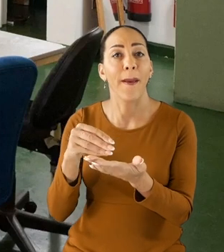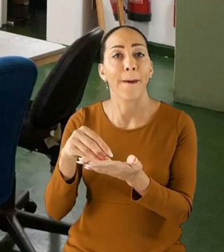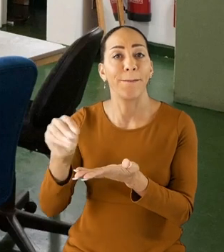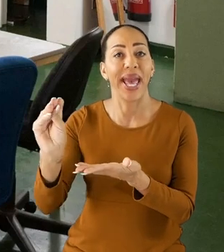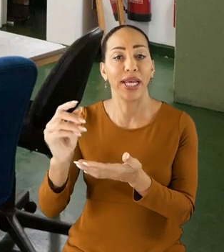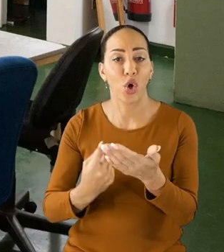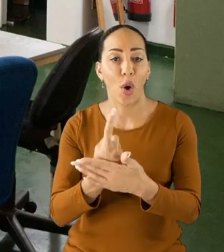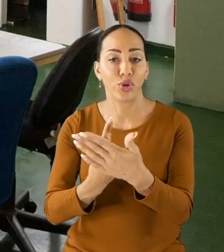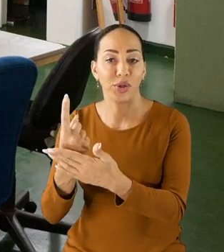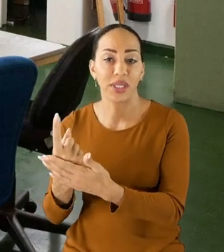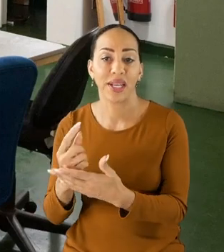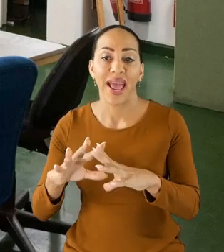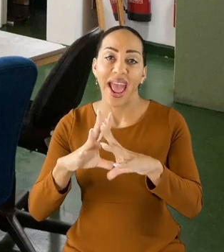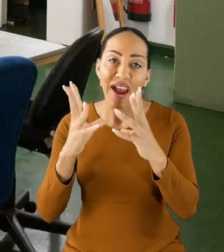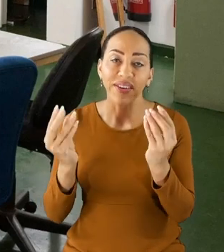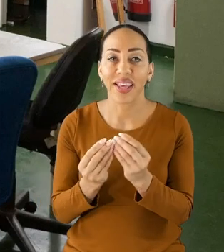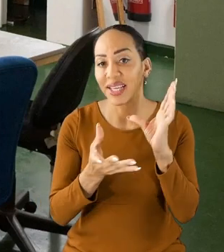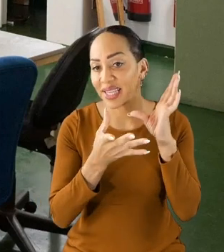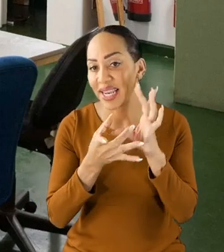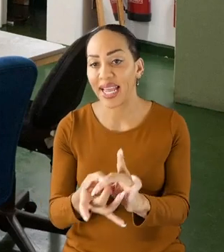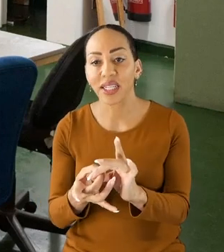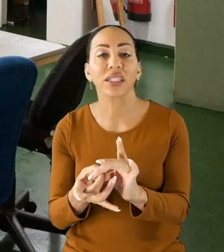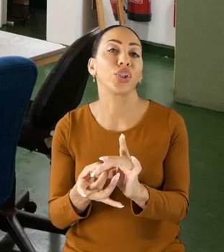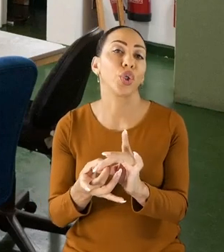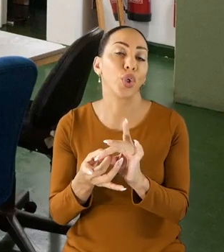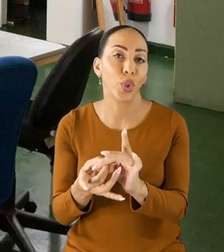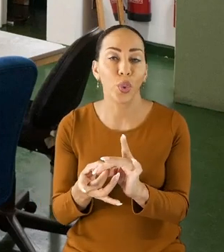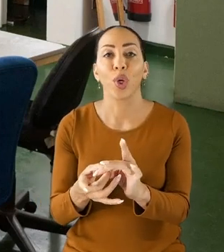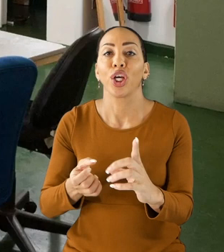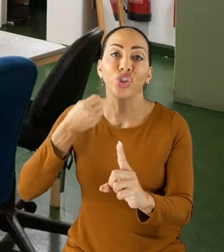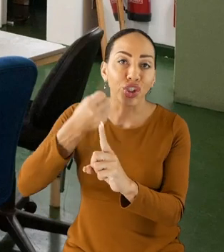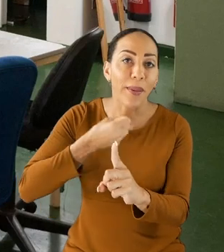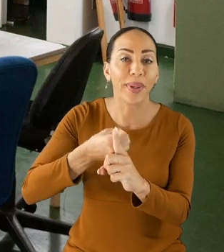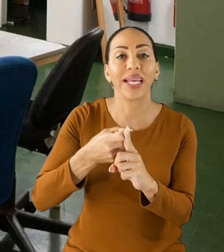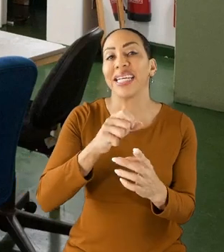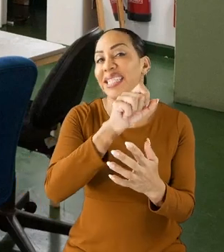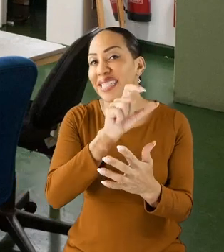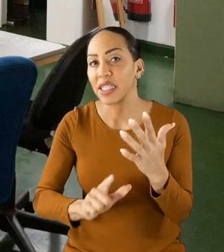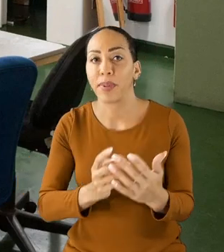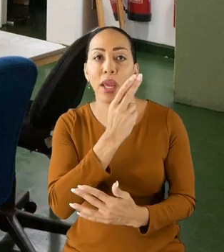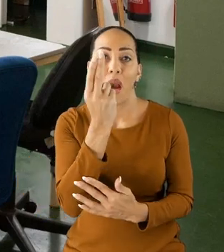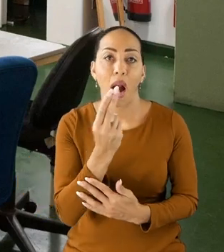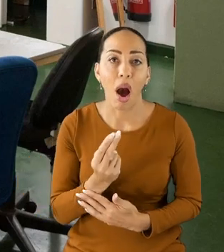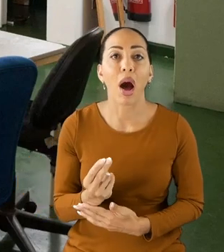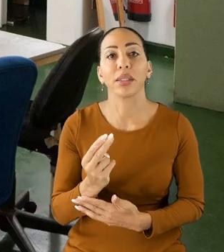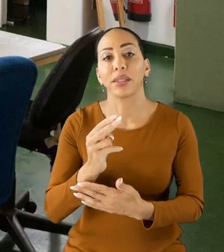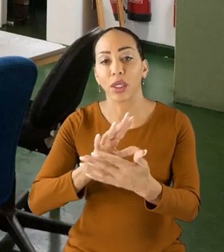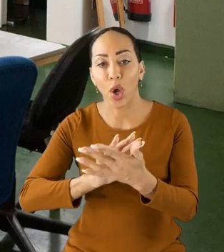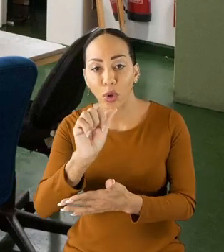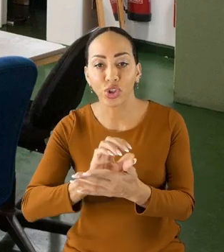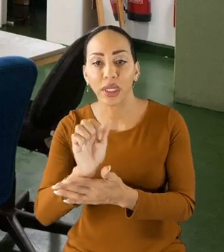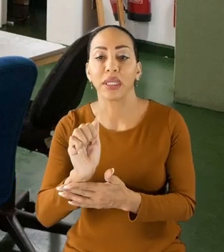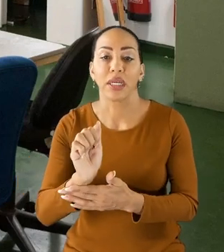And everything is centred around our mission to champion disability arts and culture through nurturing